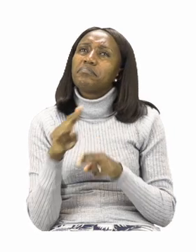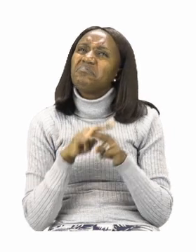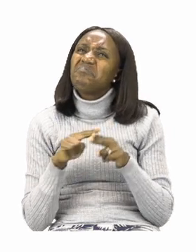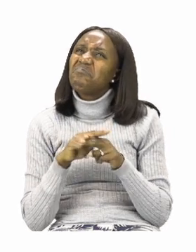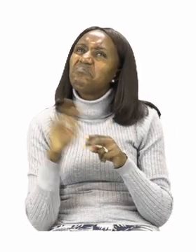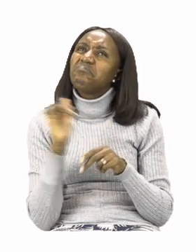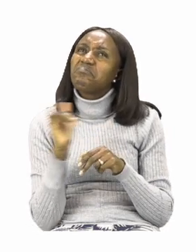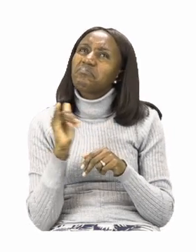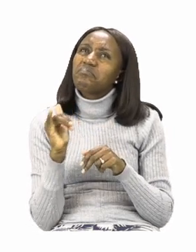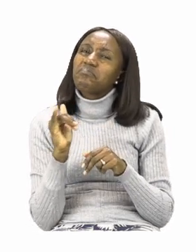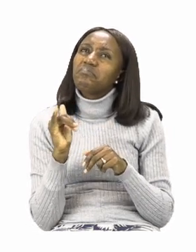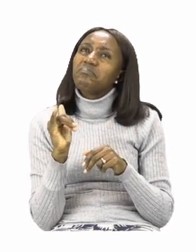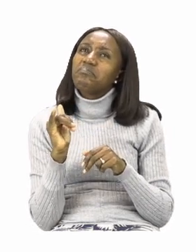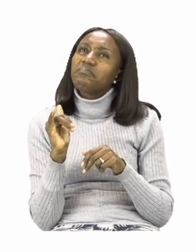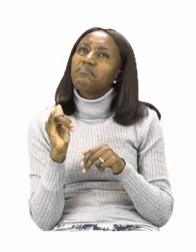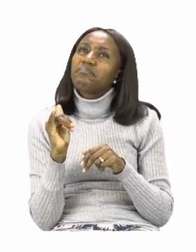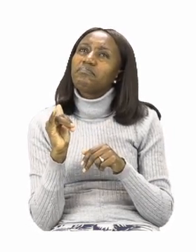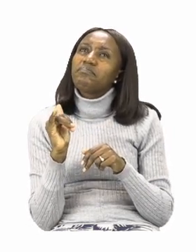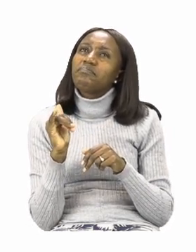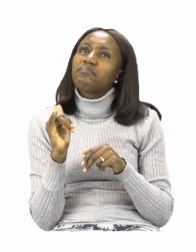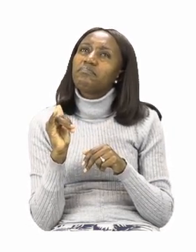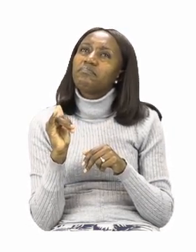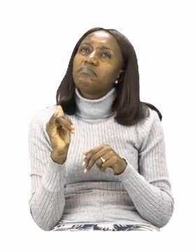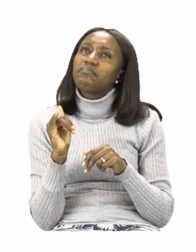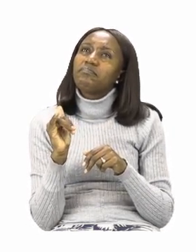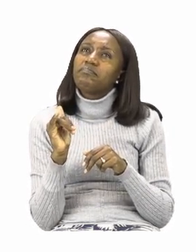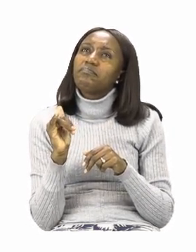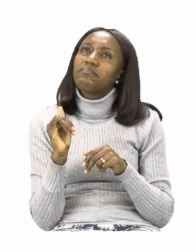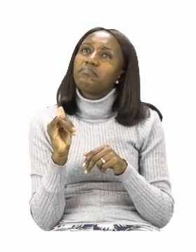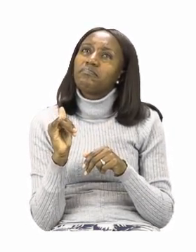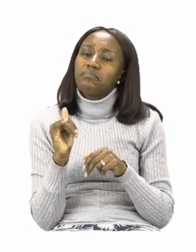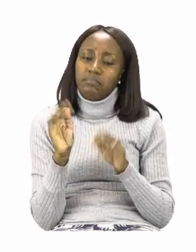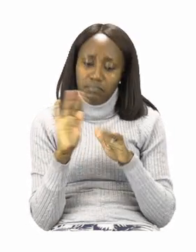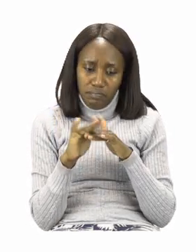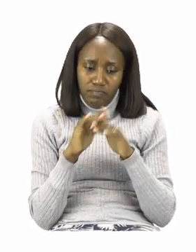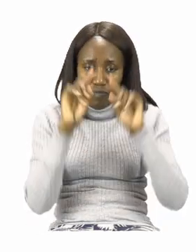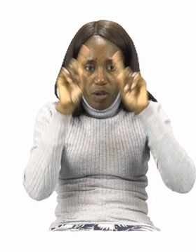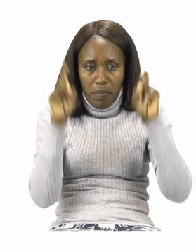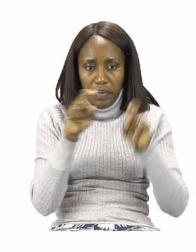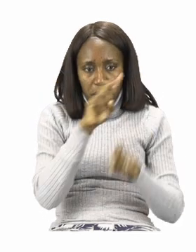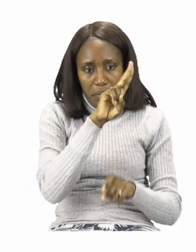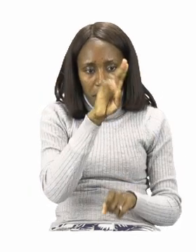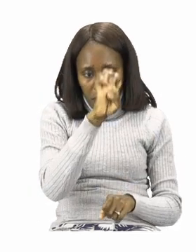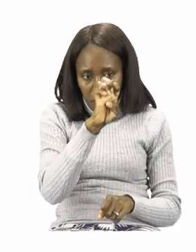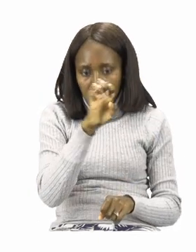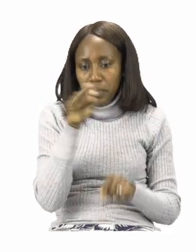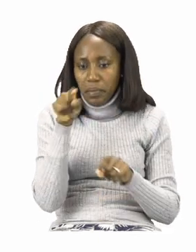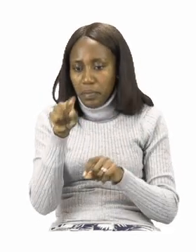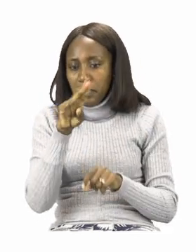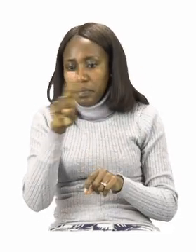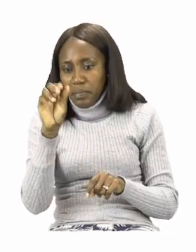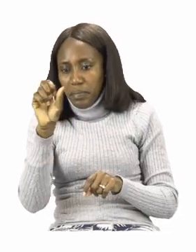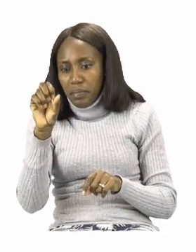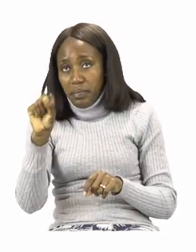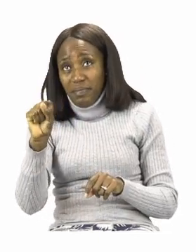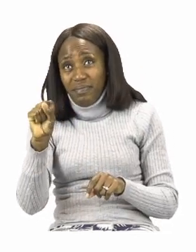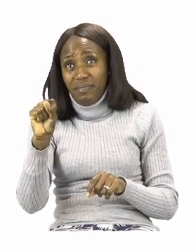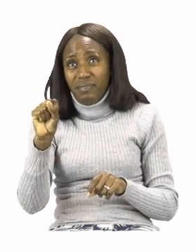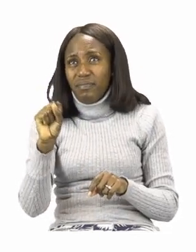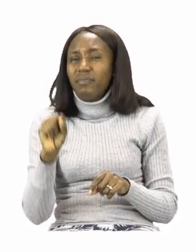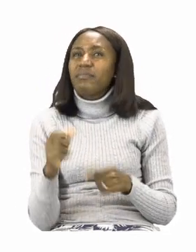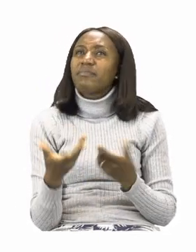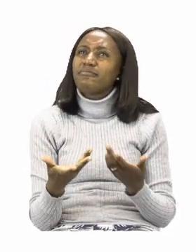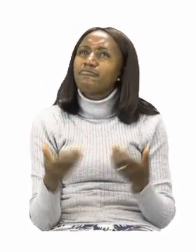think will fit best here? If we take the word he and we take the word has and we put